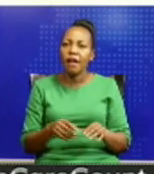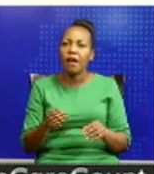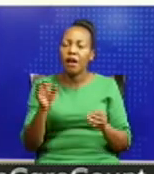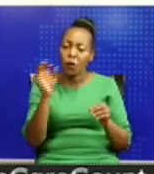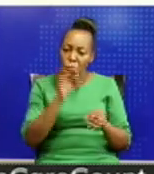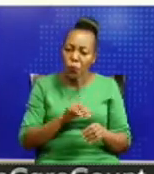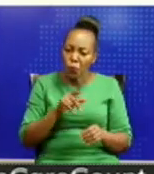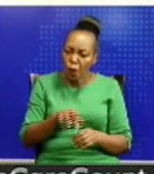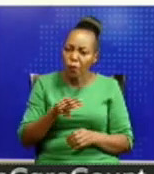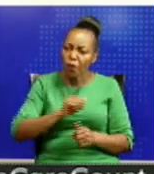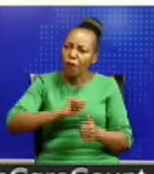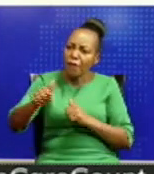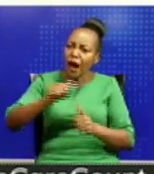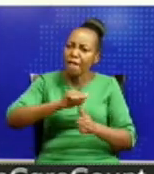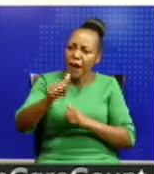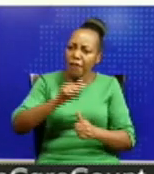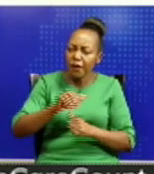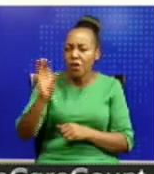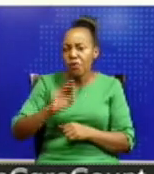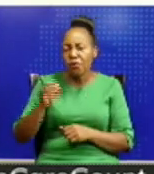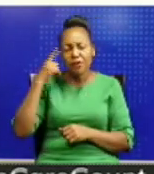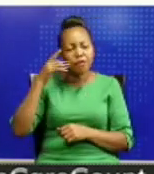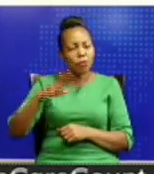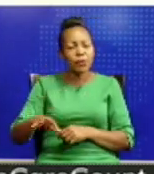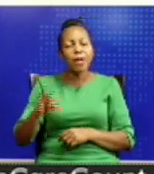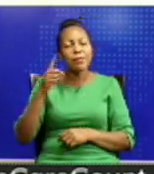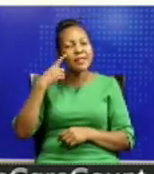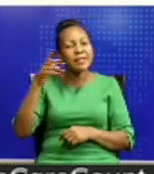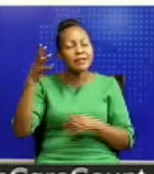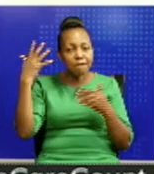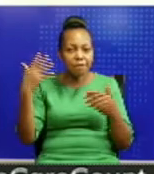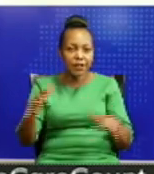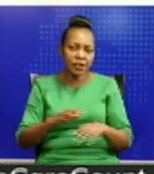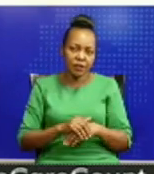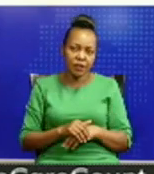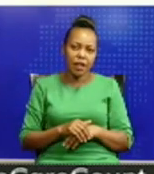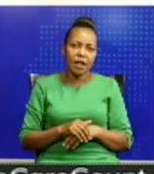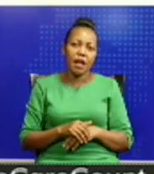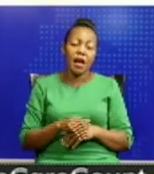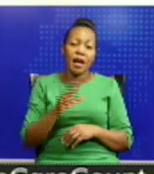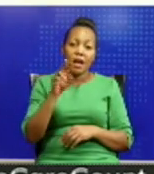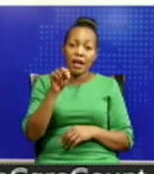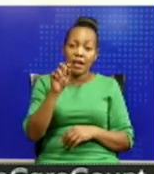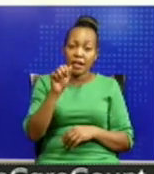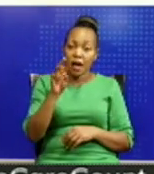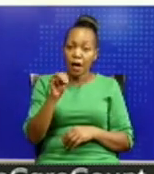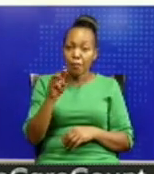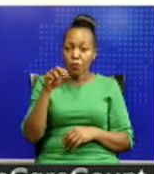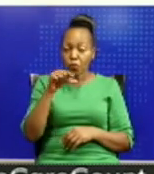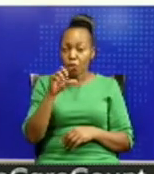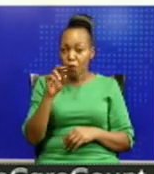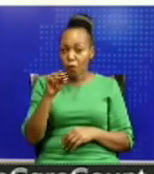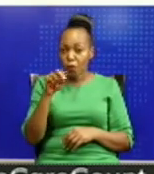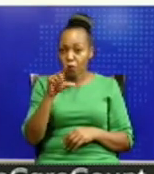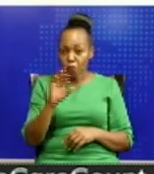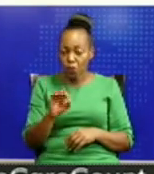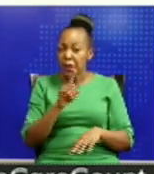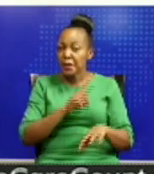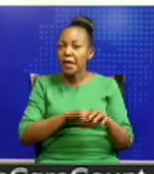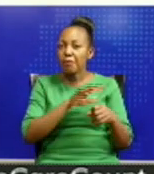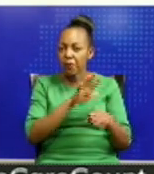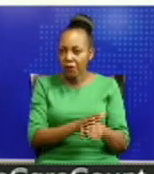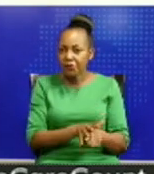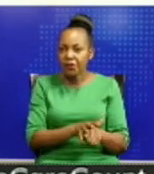for water. And I have actually experienced this previously where I stay in Namgongo. During COVID